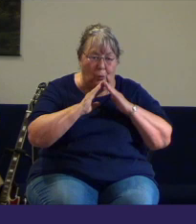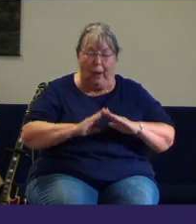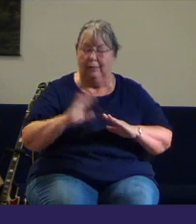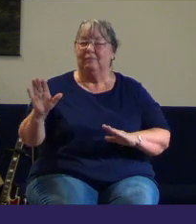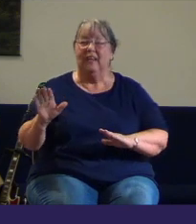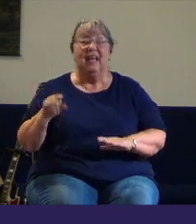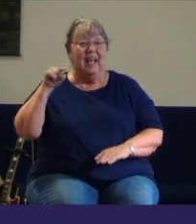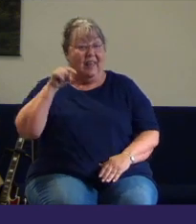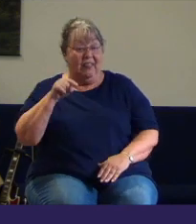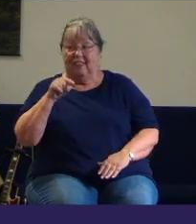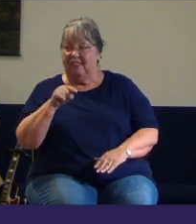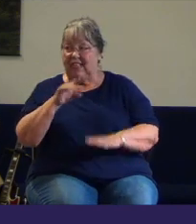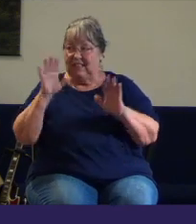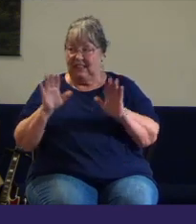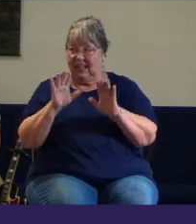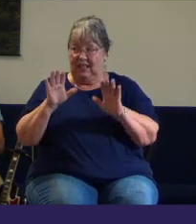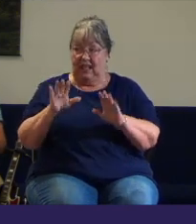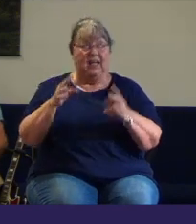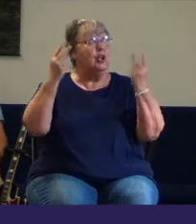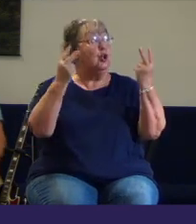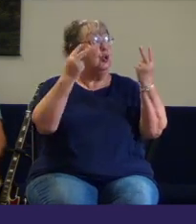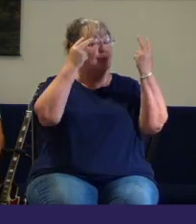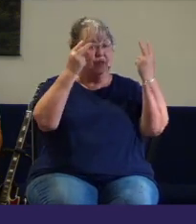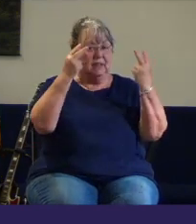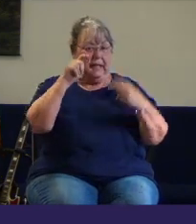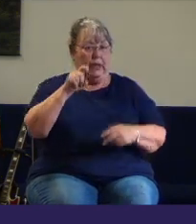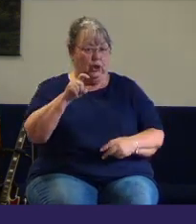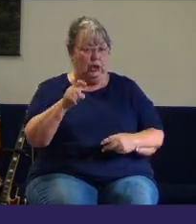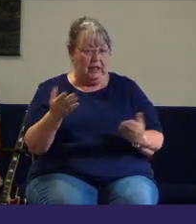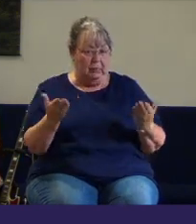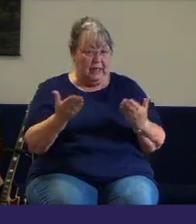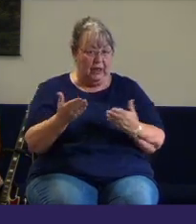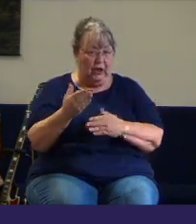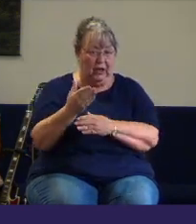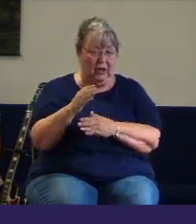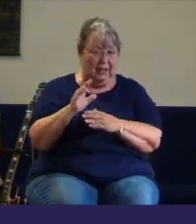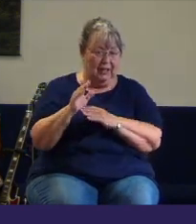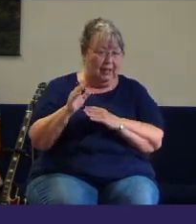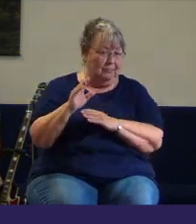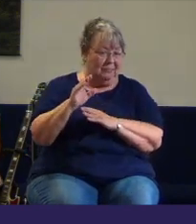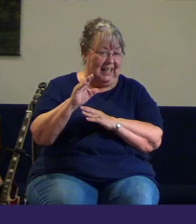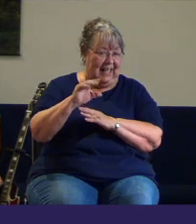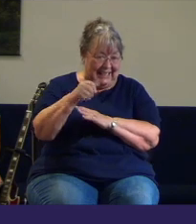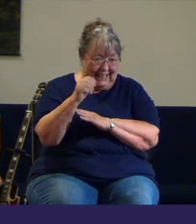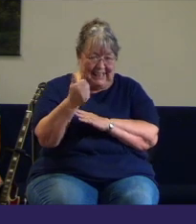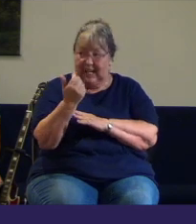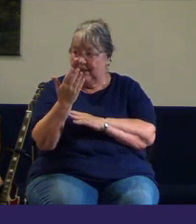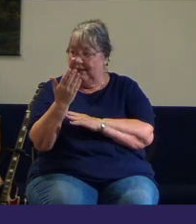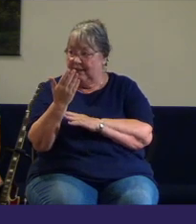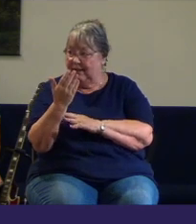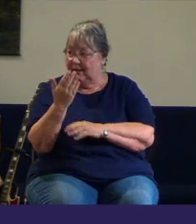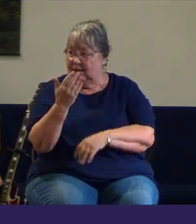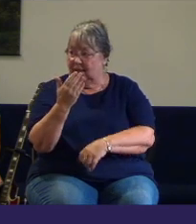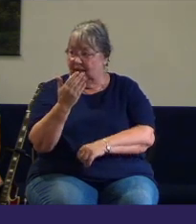Sunday, the slide said you need to be here no later than 10:15 a.m. if you're...